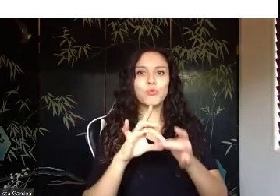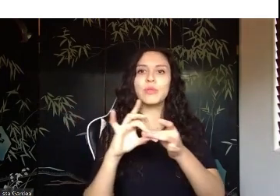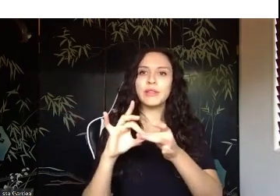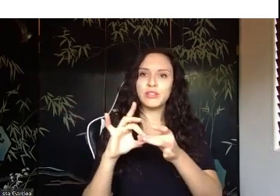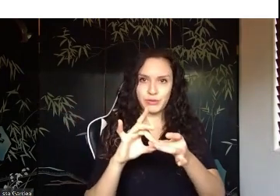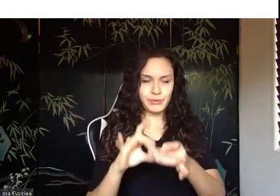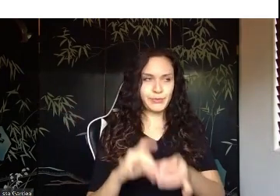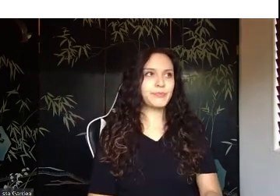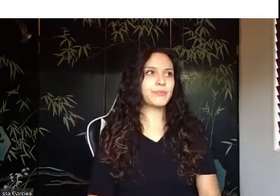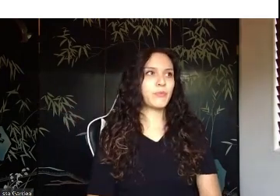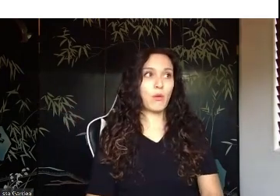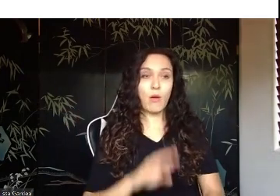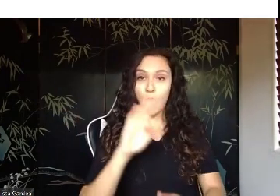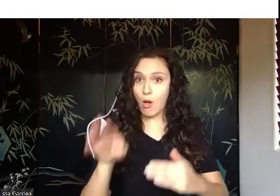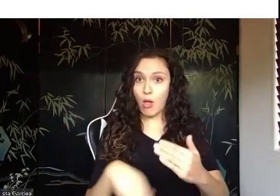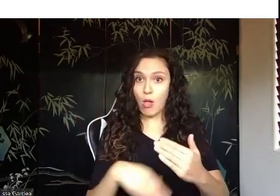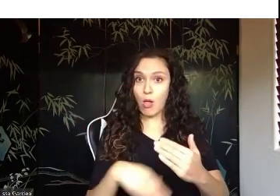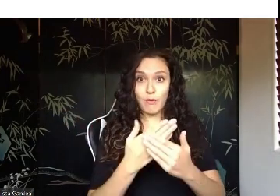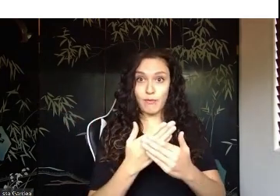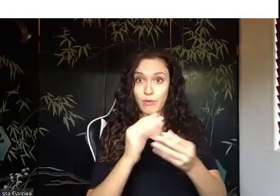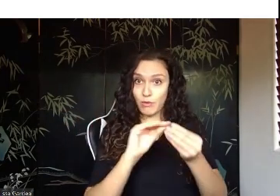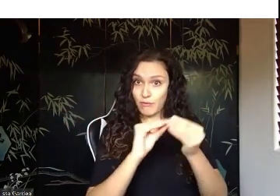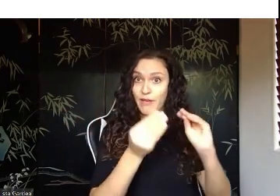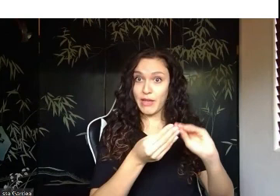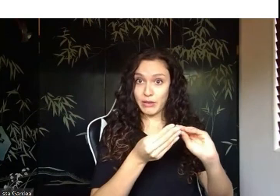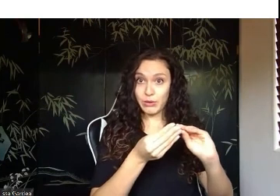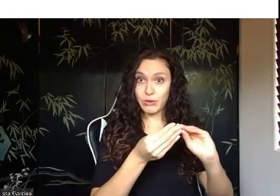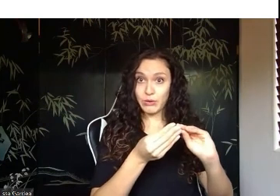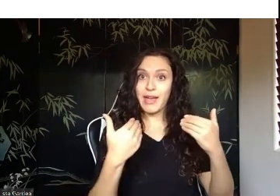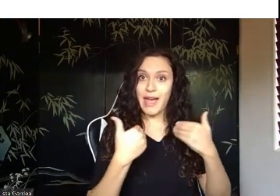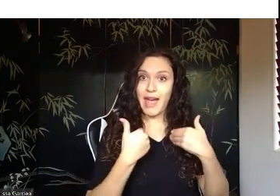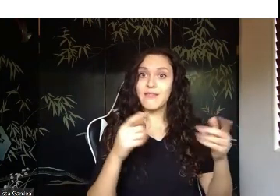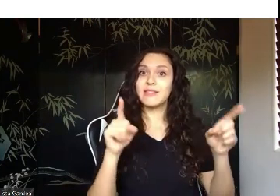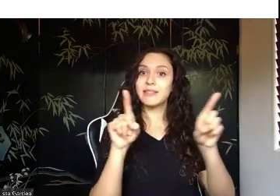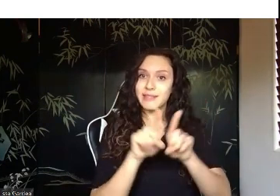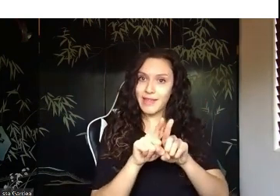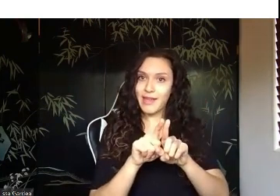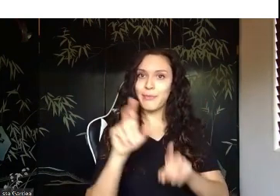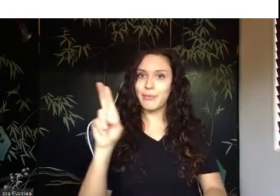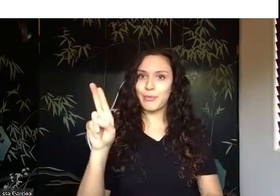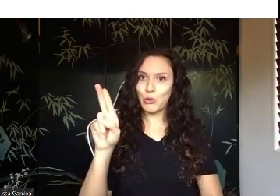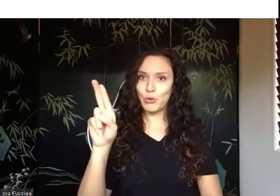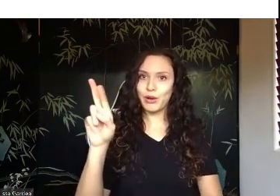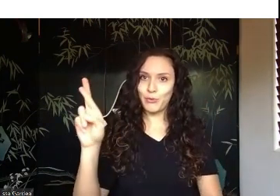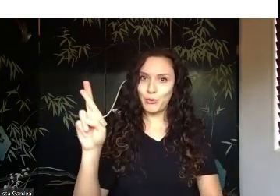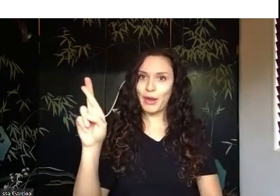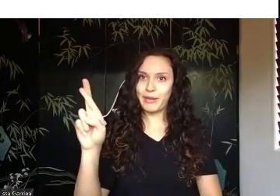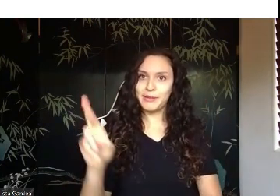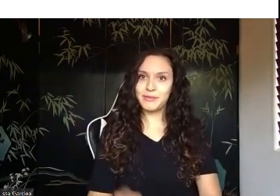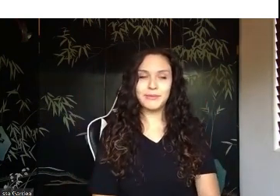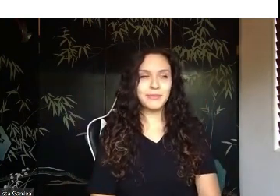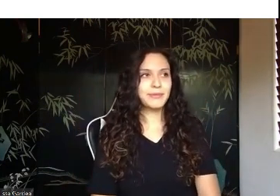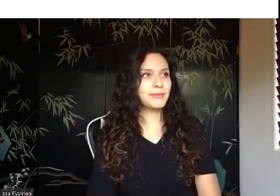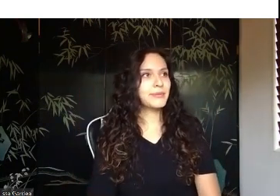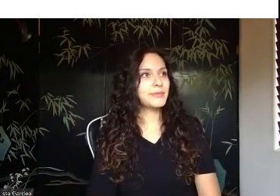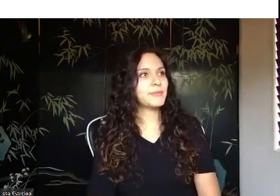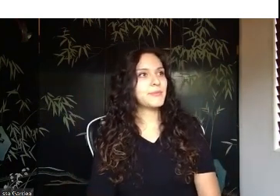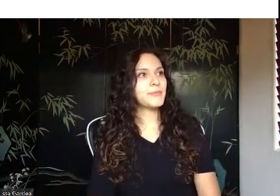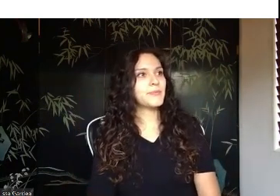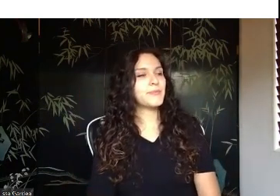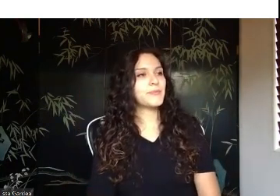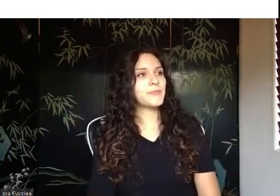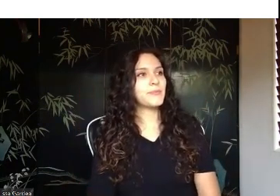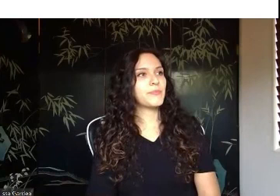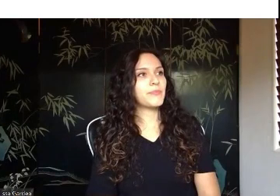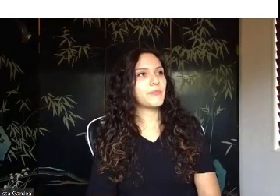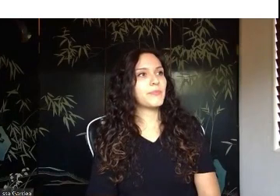It is a proportional relationship. All the values have the same unit rate.